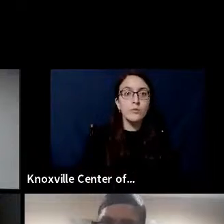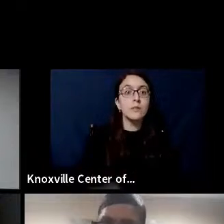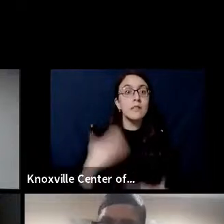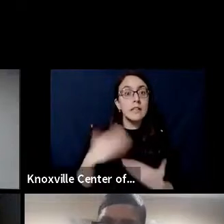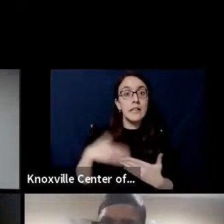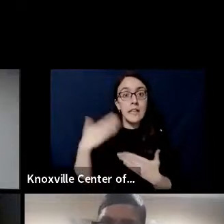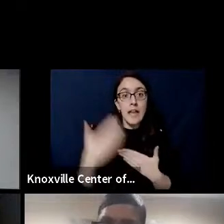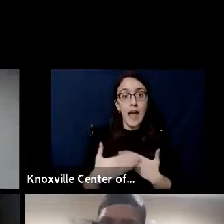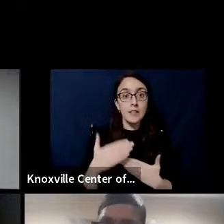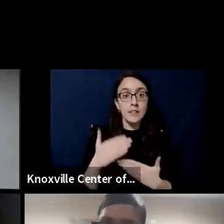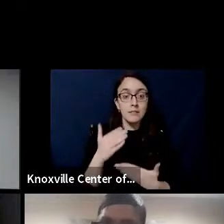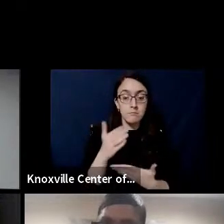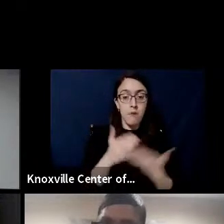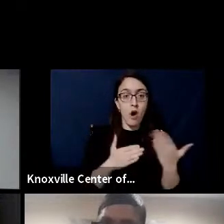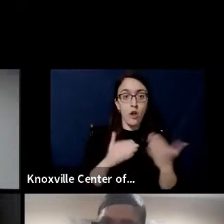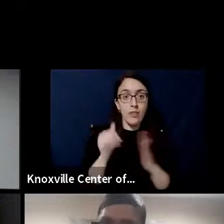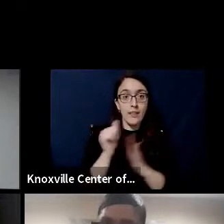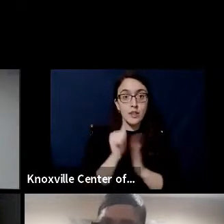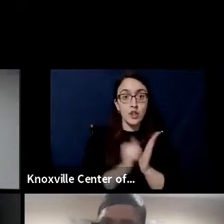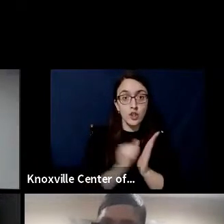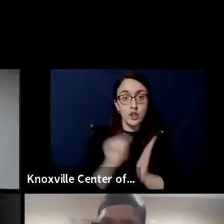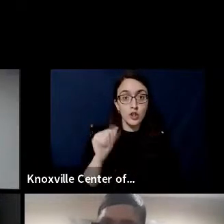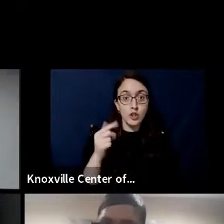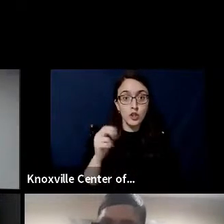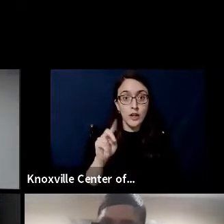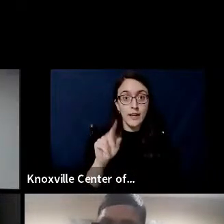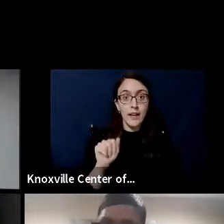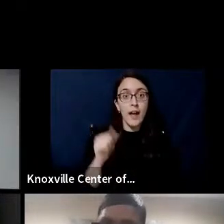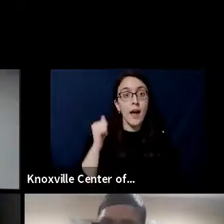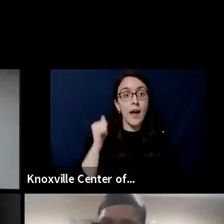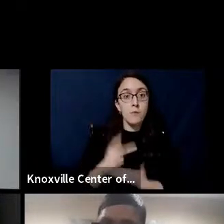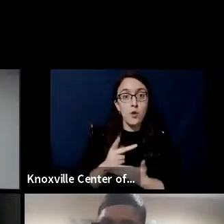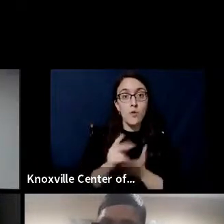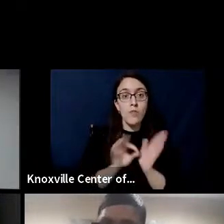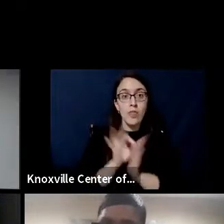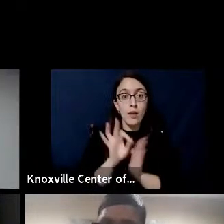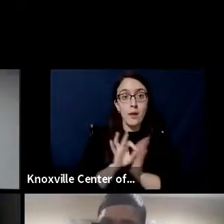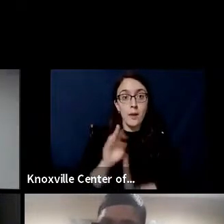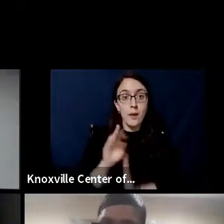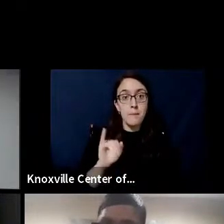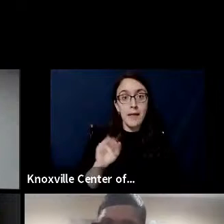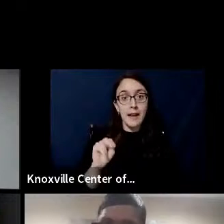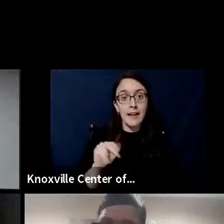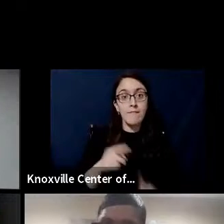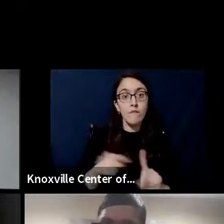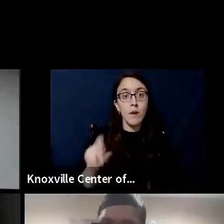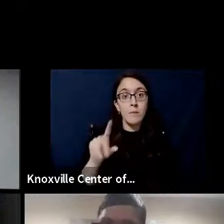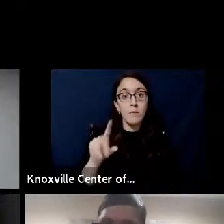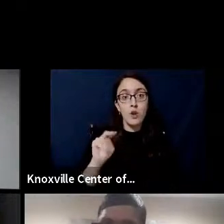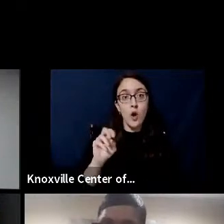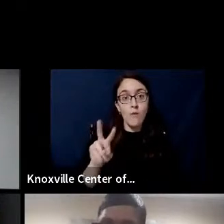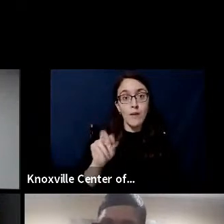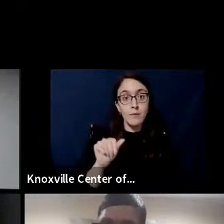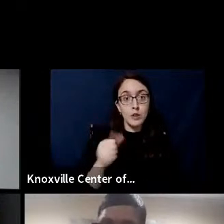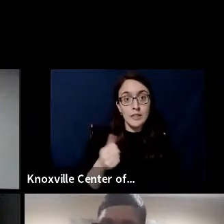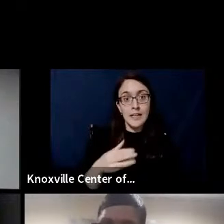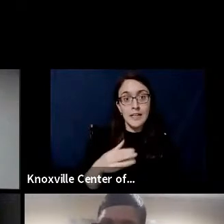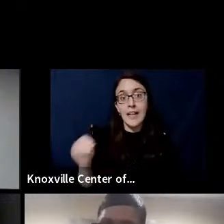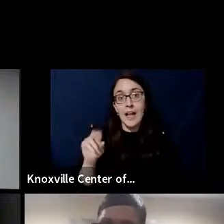Next item on the agenda is approval of the minutes from the November 10 and November 23rd meetings.